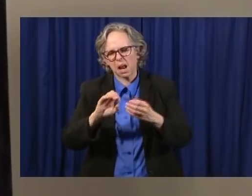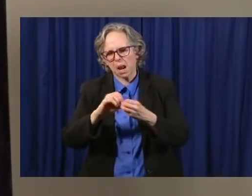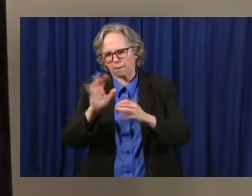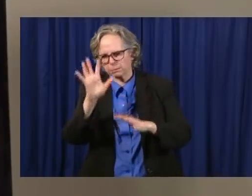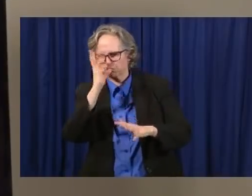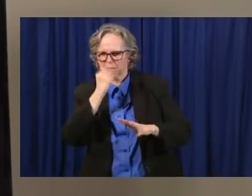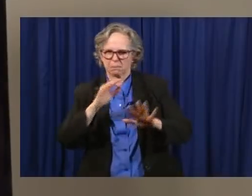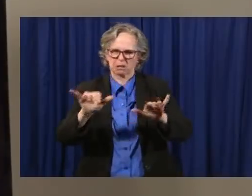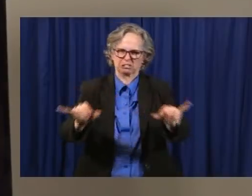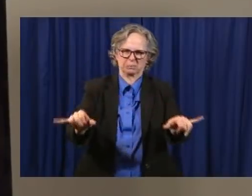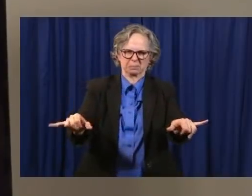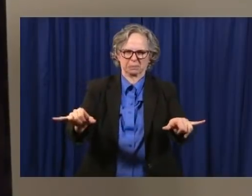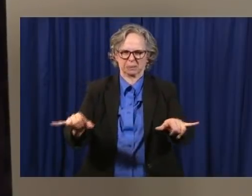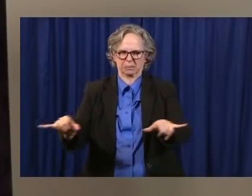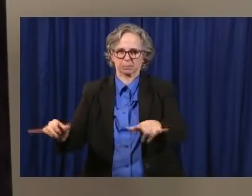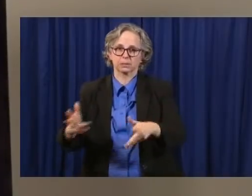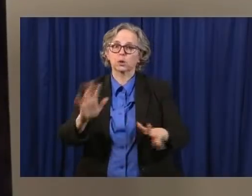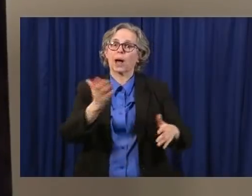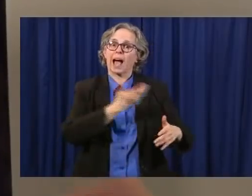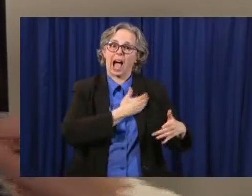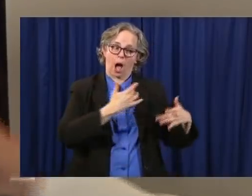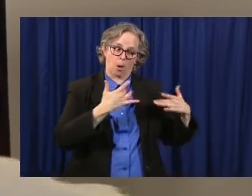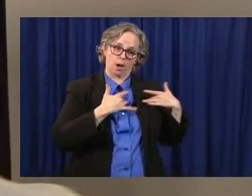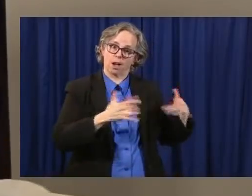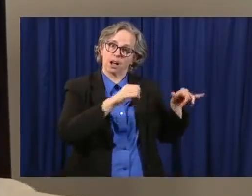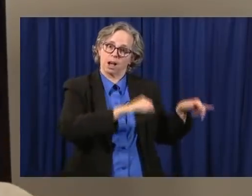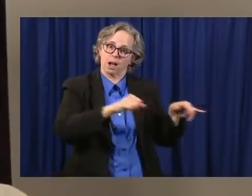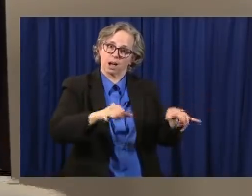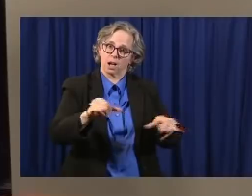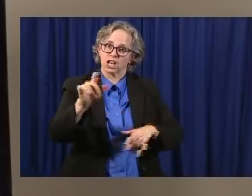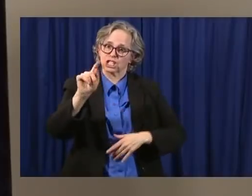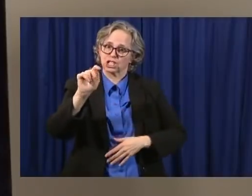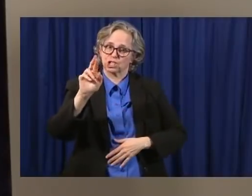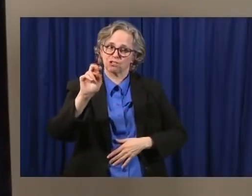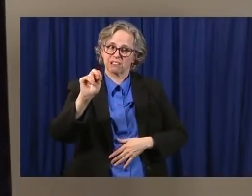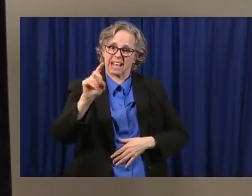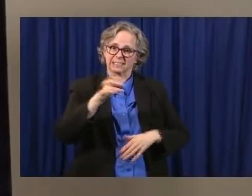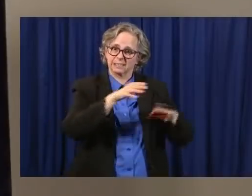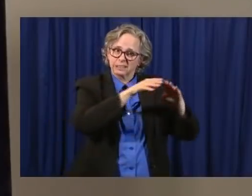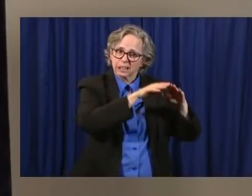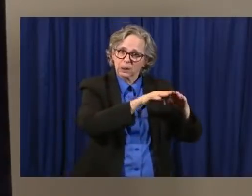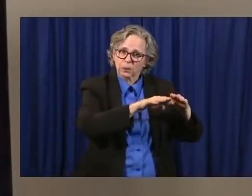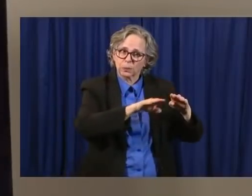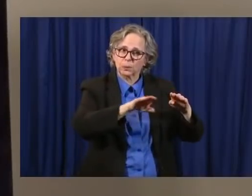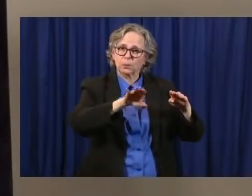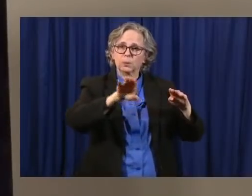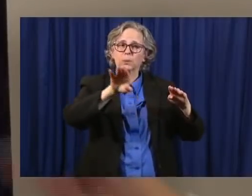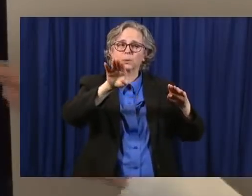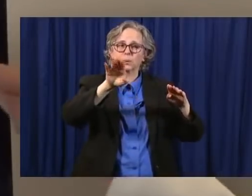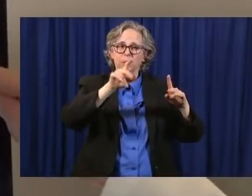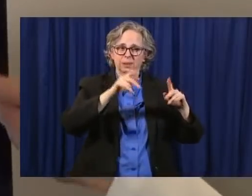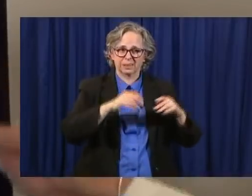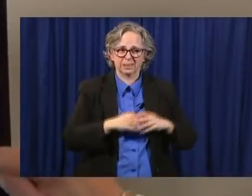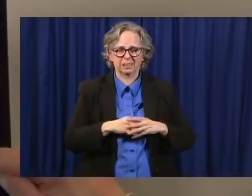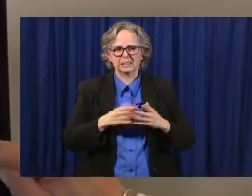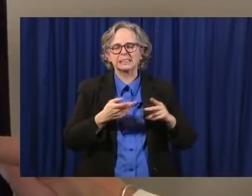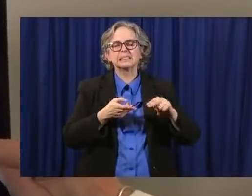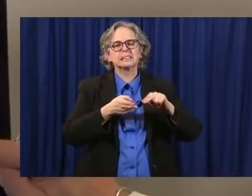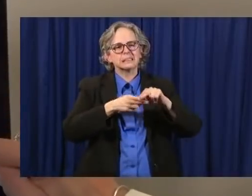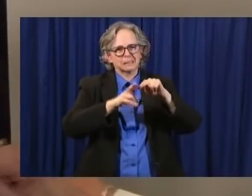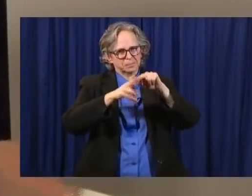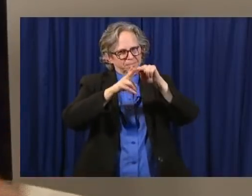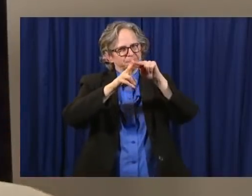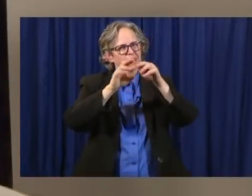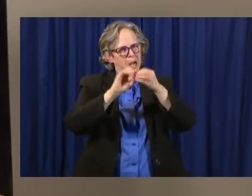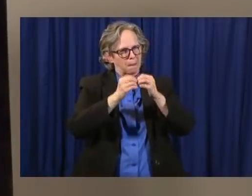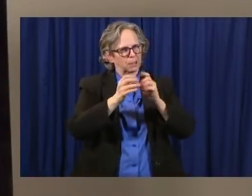Trends-wise, Eric, we are now looking, again, at cases ticking up. And